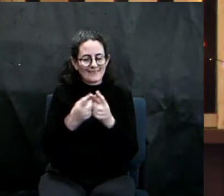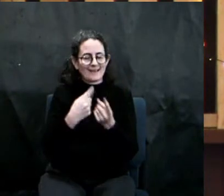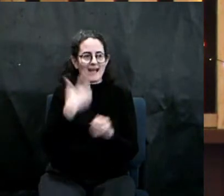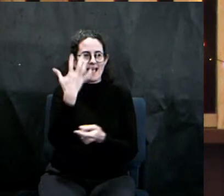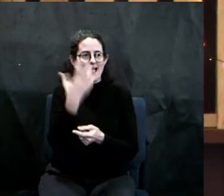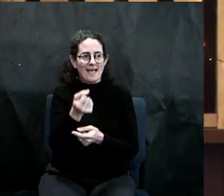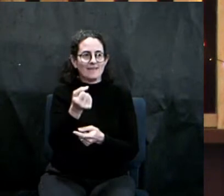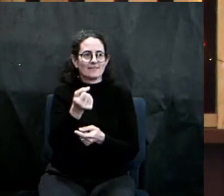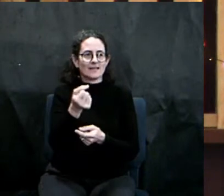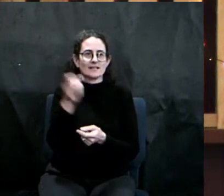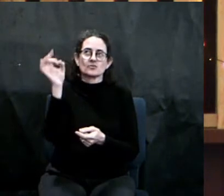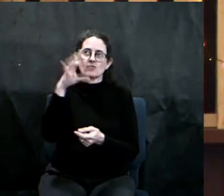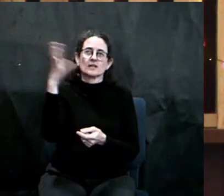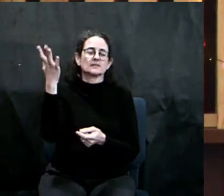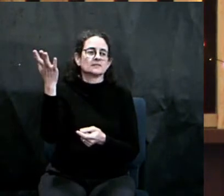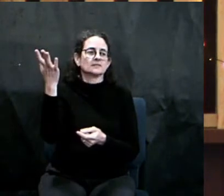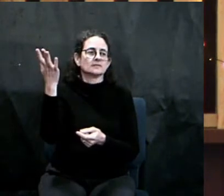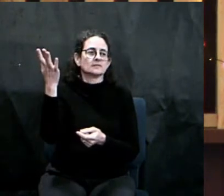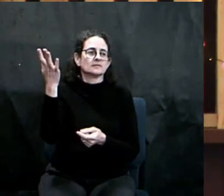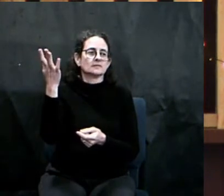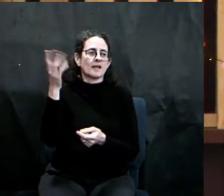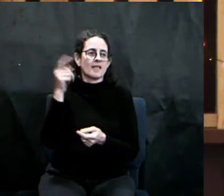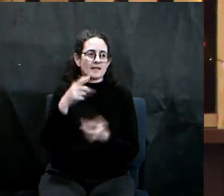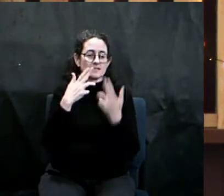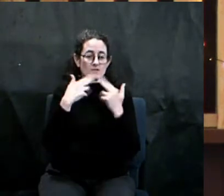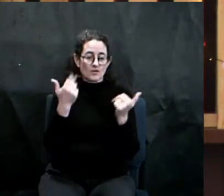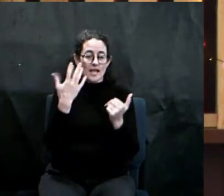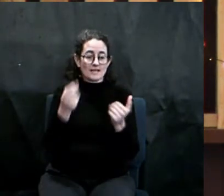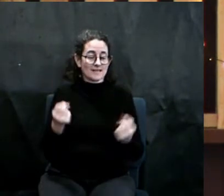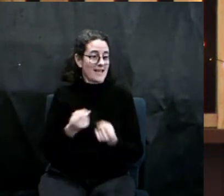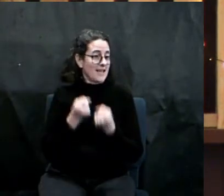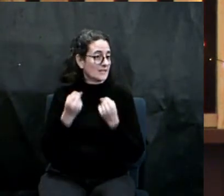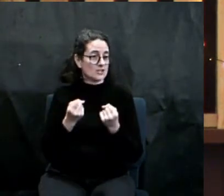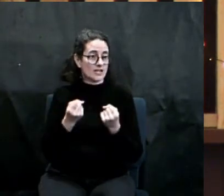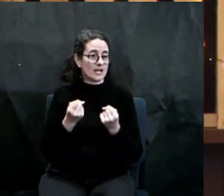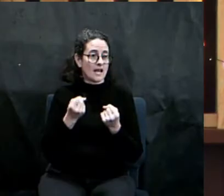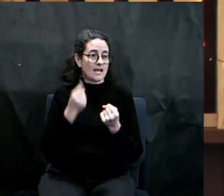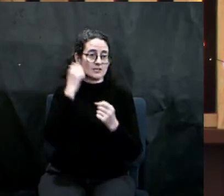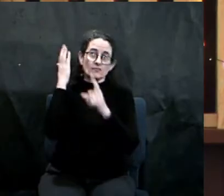is presented with such energy and devotion. So let's reflect on that.